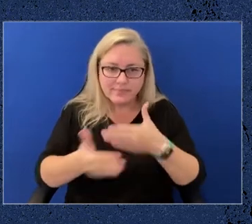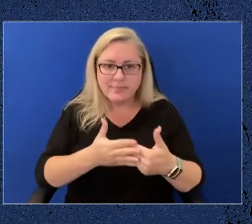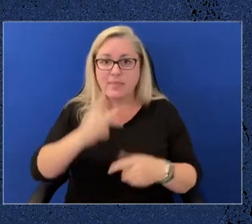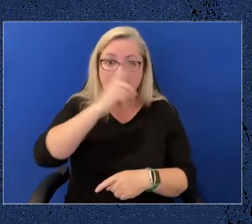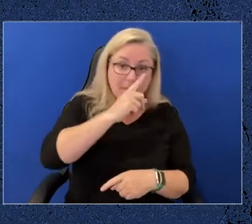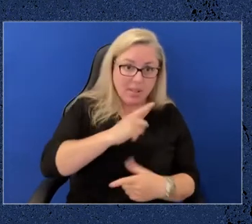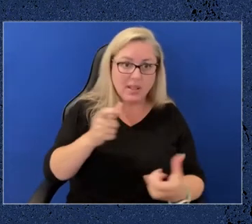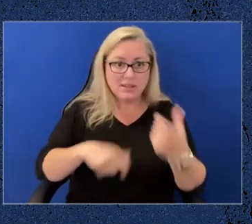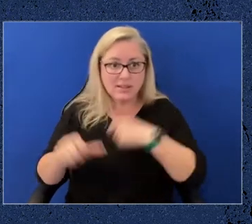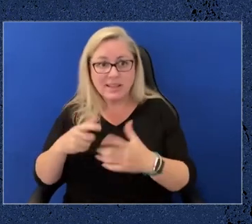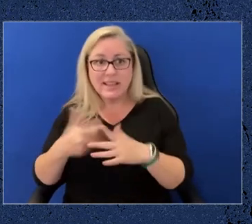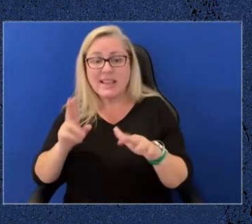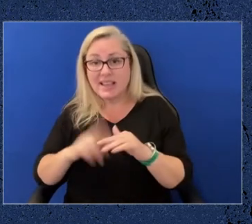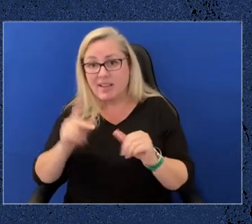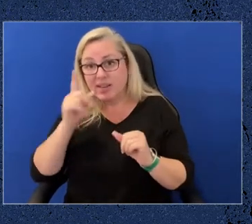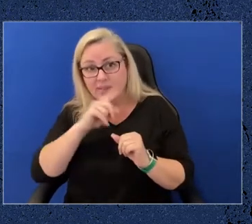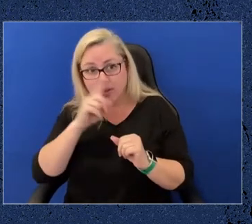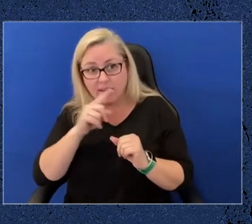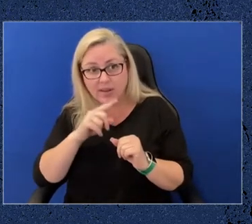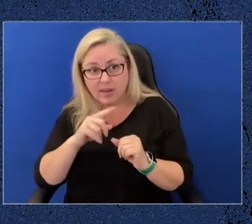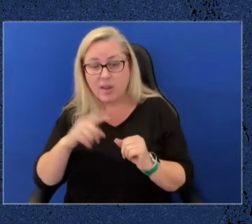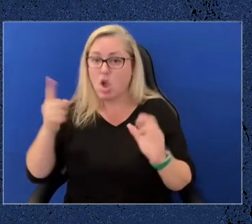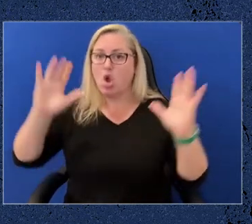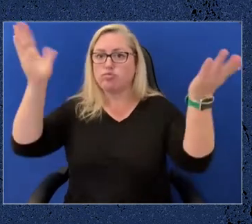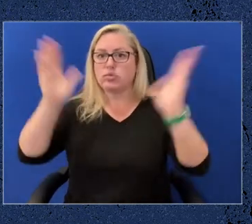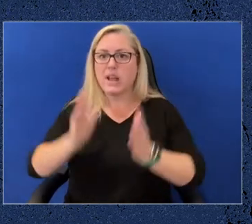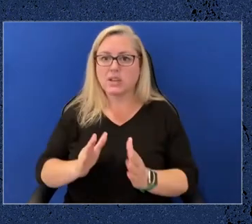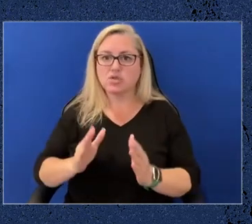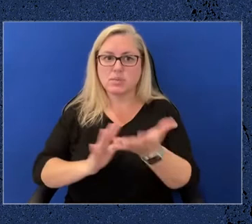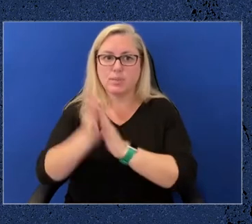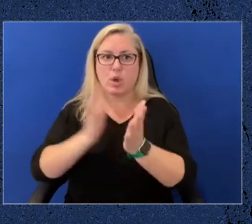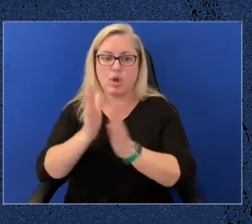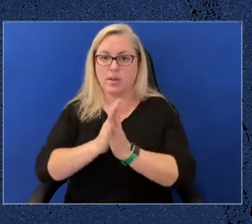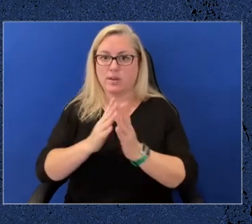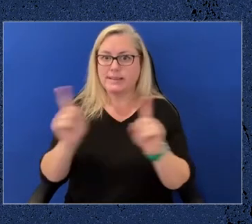this when people do cultural, but I've never done, have you seen hazard reduction burn, high vis, you know,